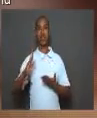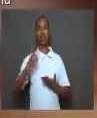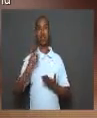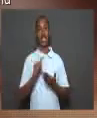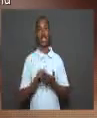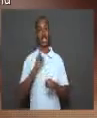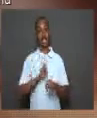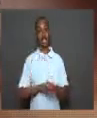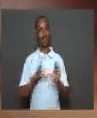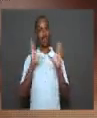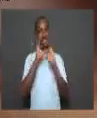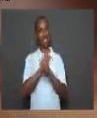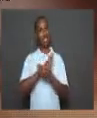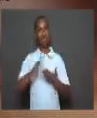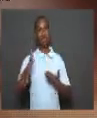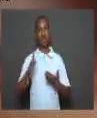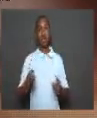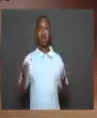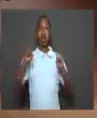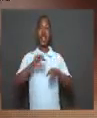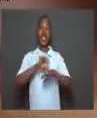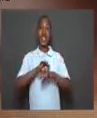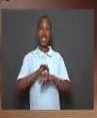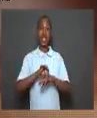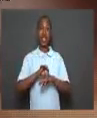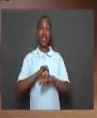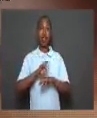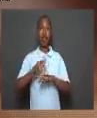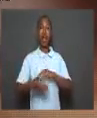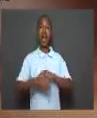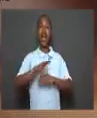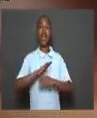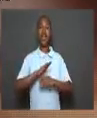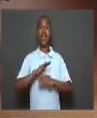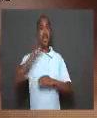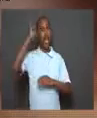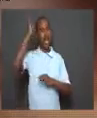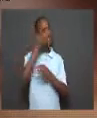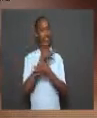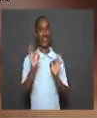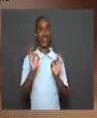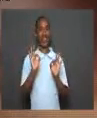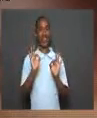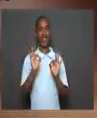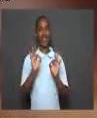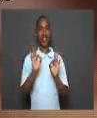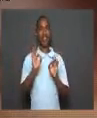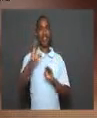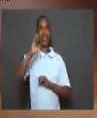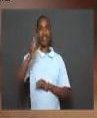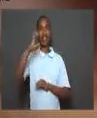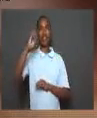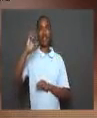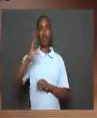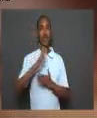time. When the skin or hide is hair-free, the lime is removed